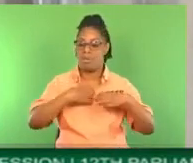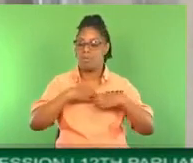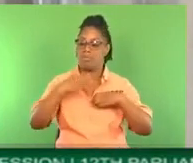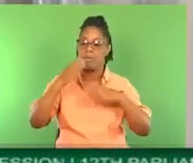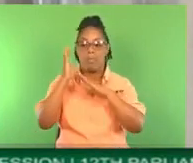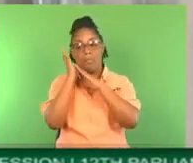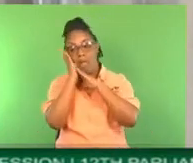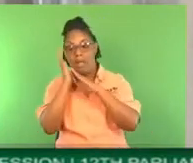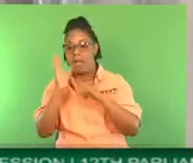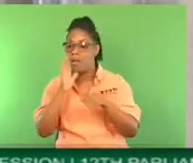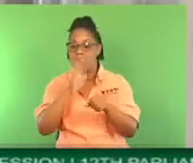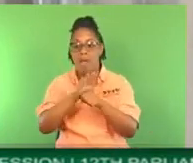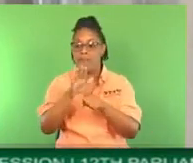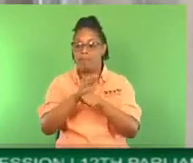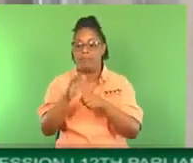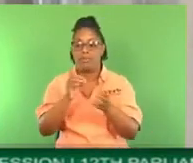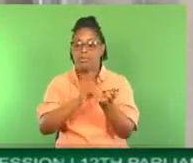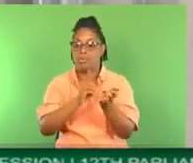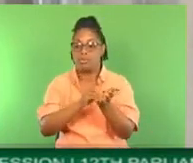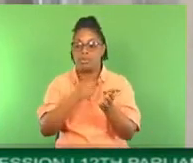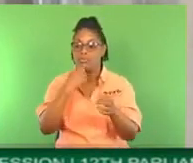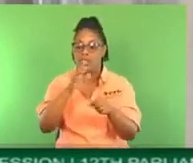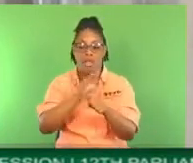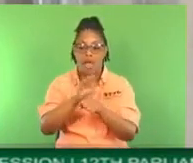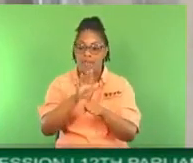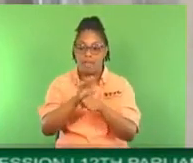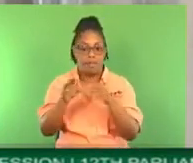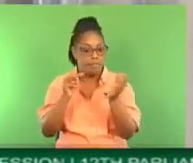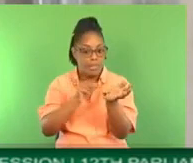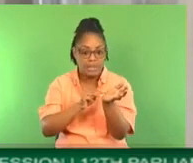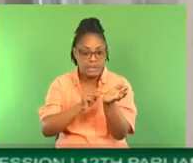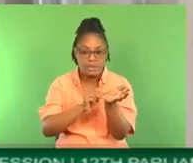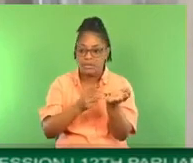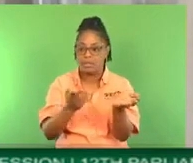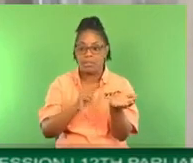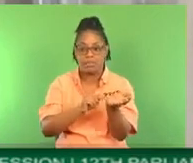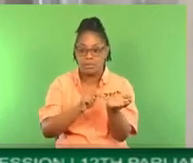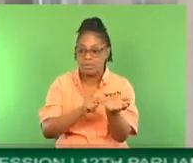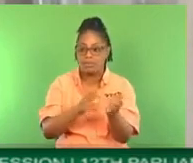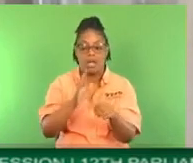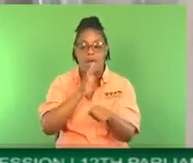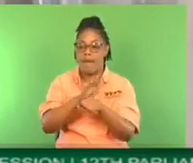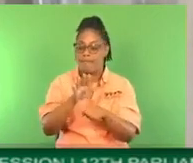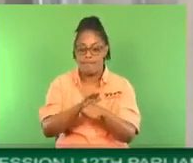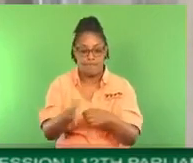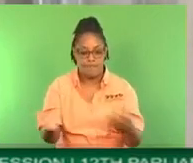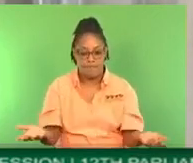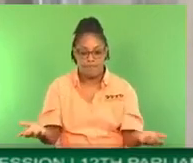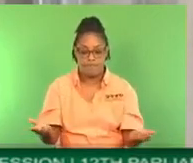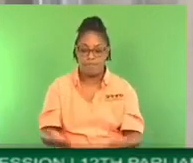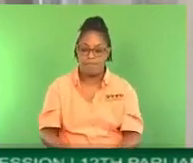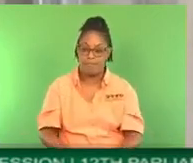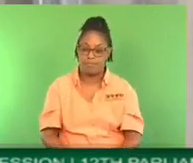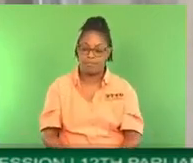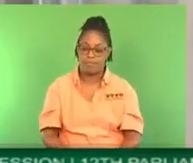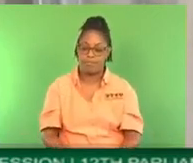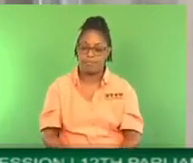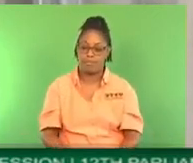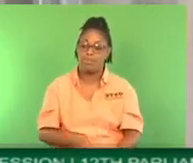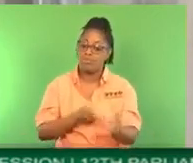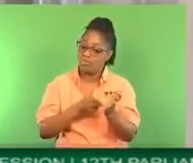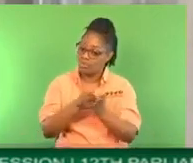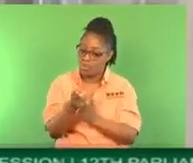a lack of medication, and a lack of nurses. So it is true that once you make these promises